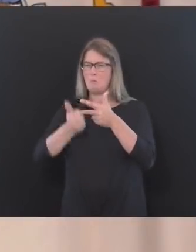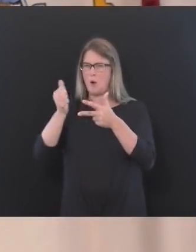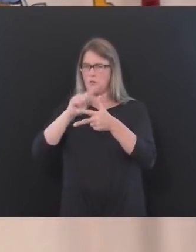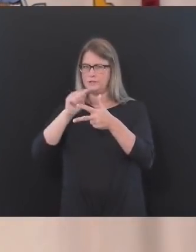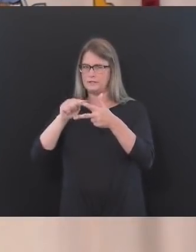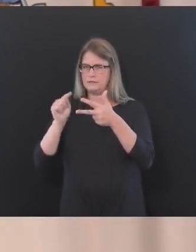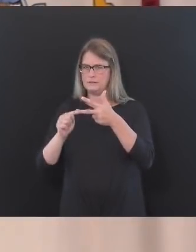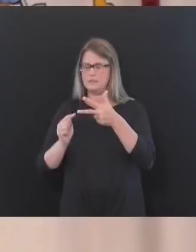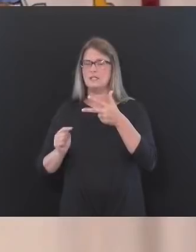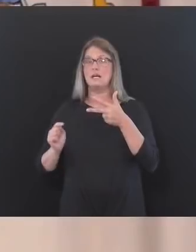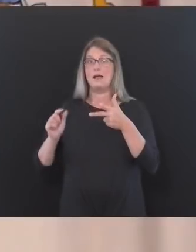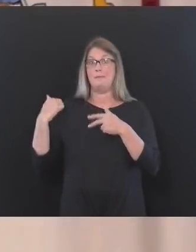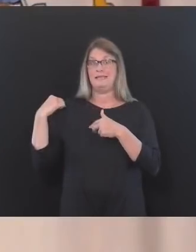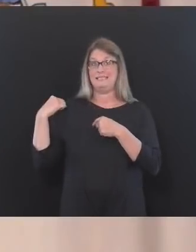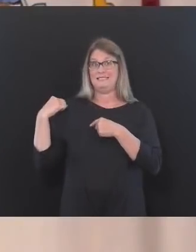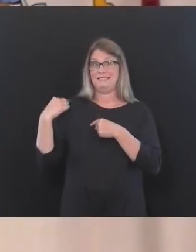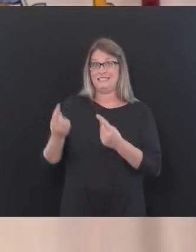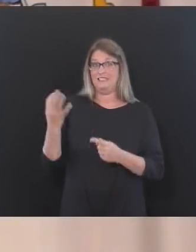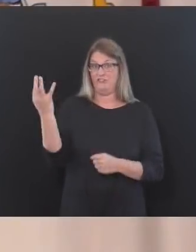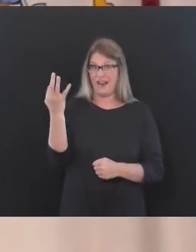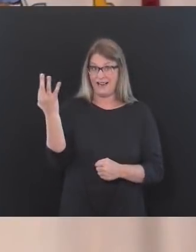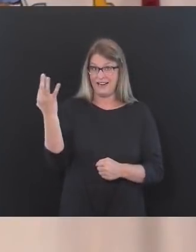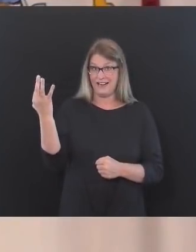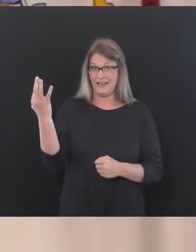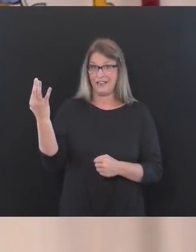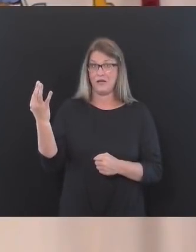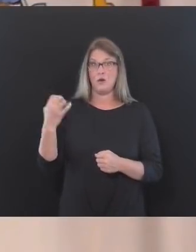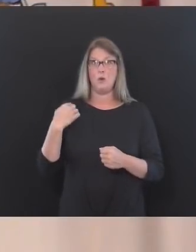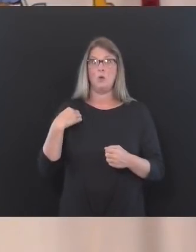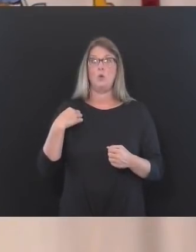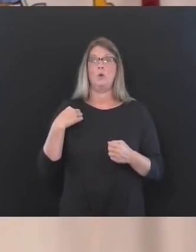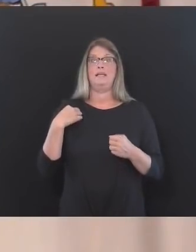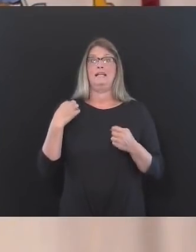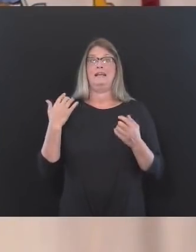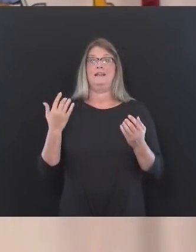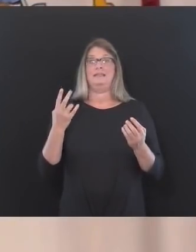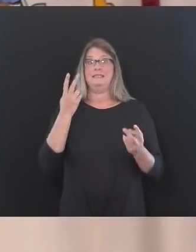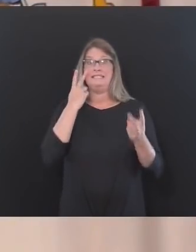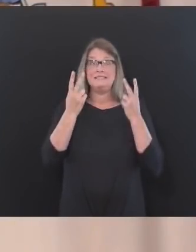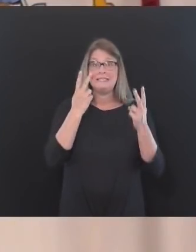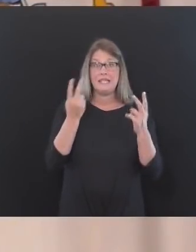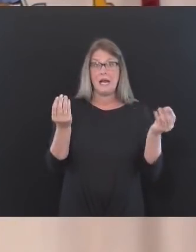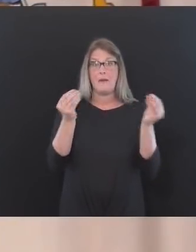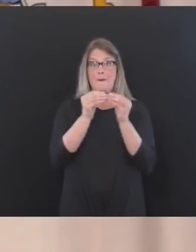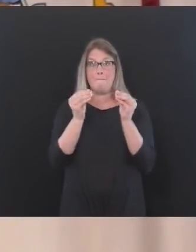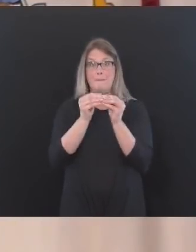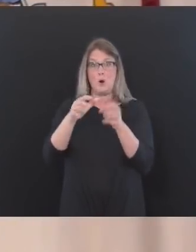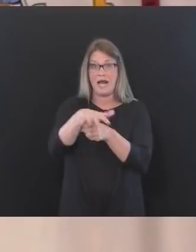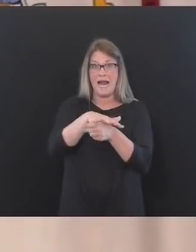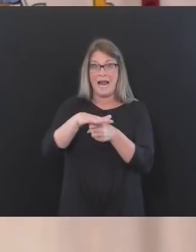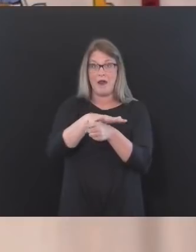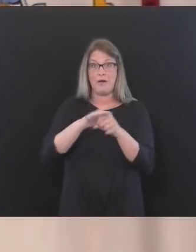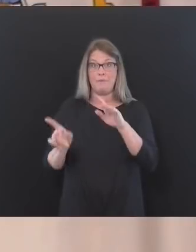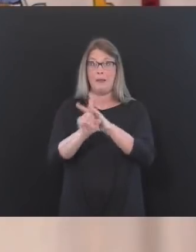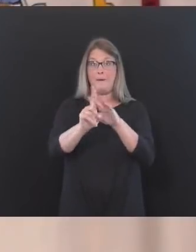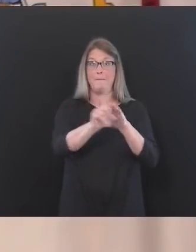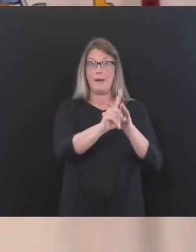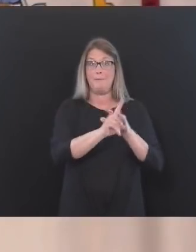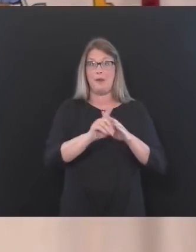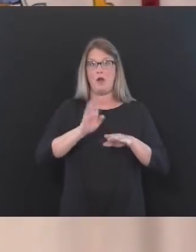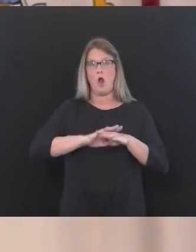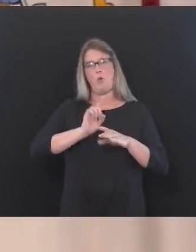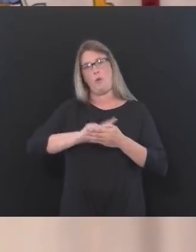Since that time, we also had more hot spots that came to our attention over the